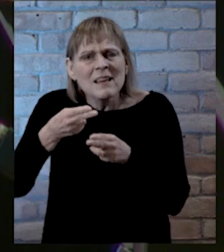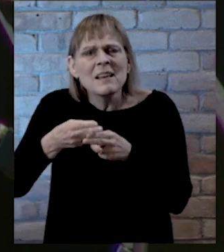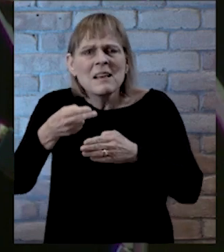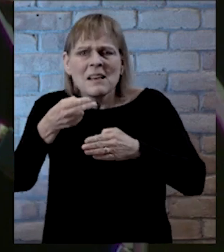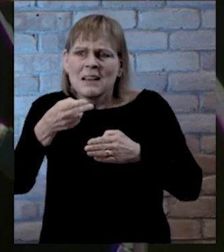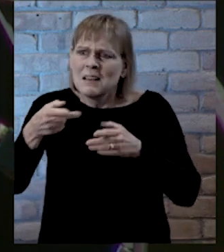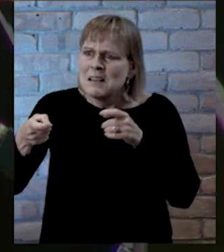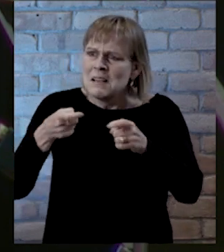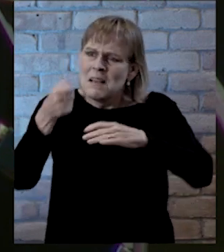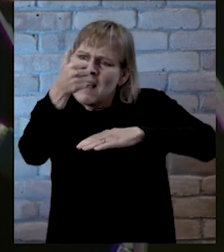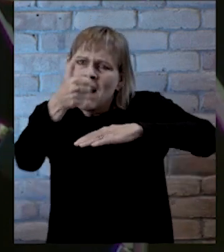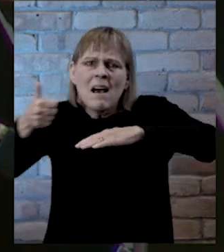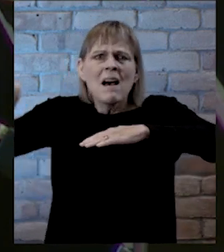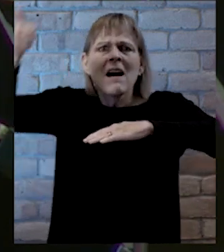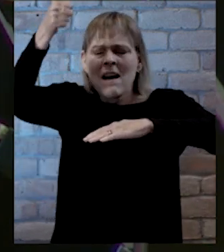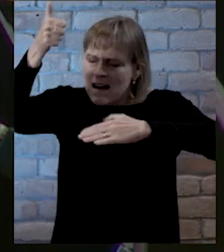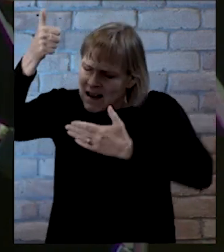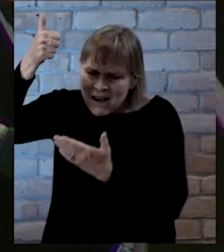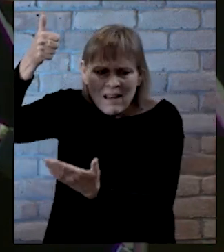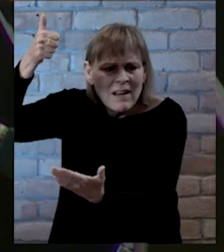feet.